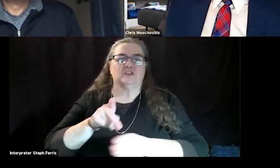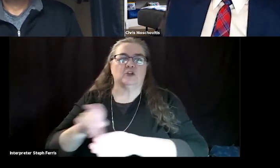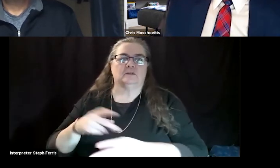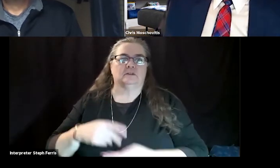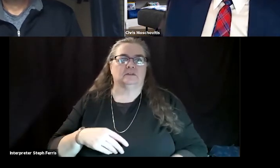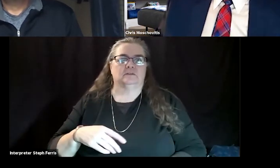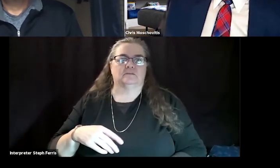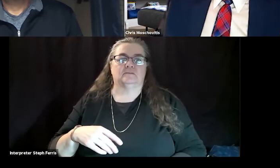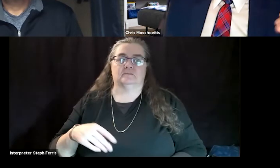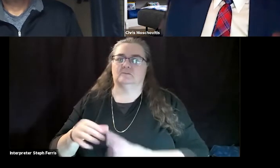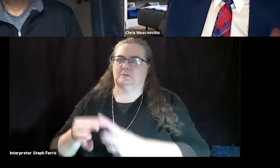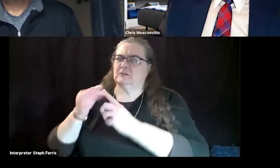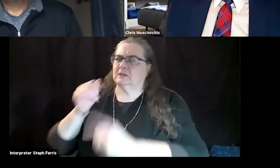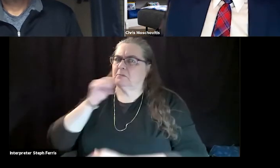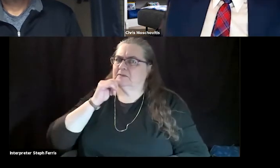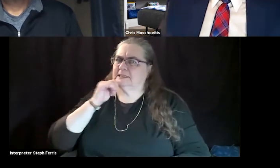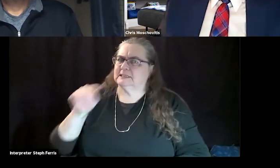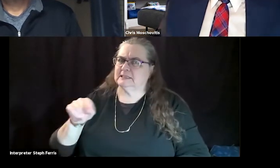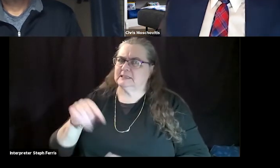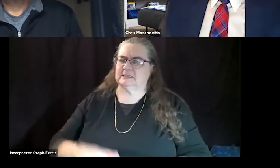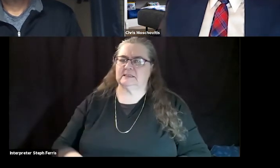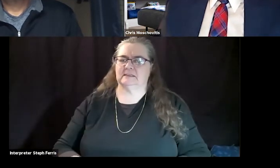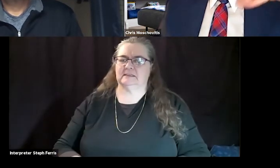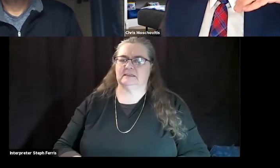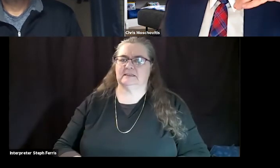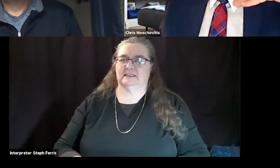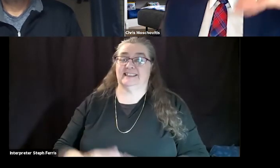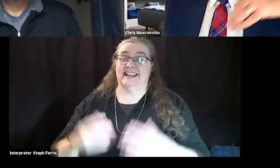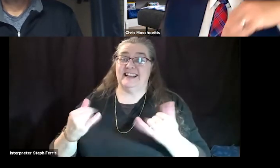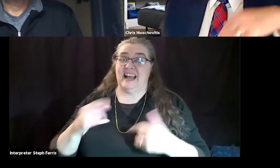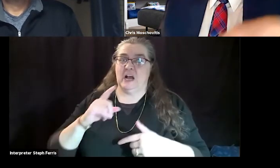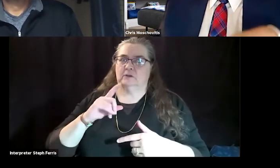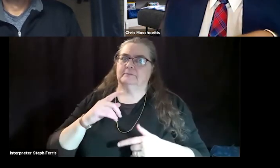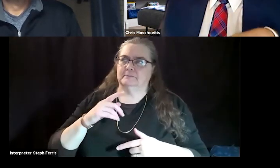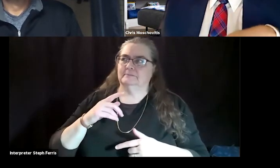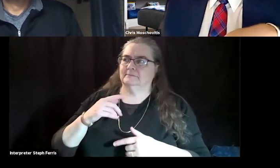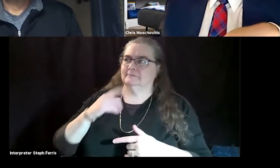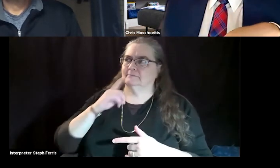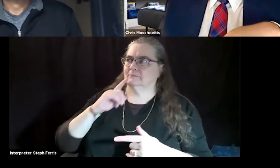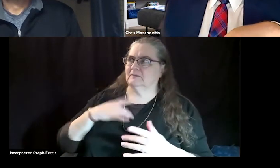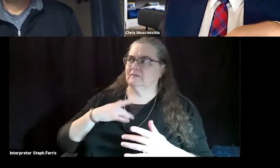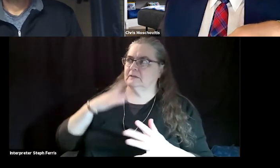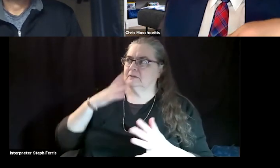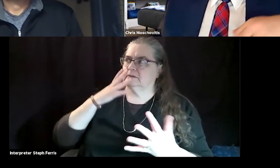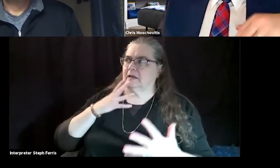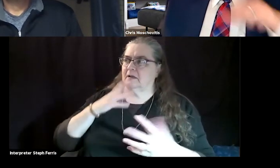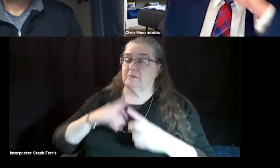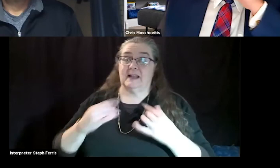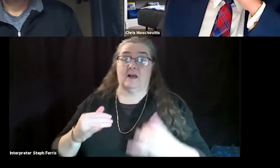much to my chagrin, we are starting to actually see a decline in IT professionals.